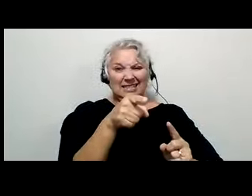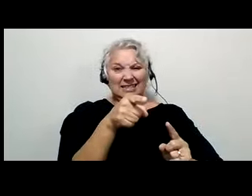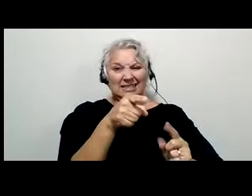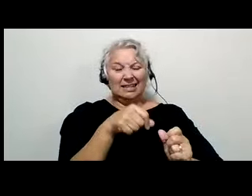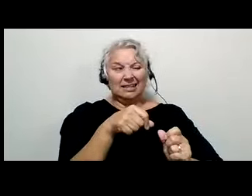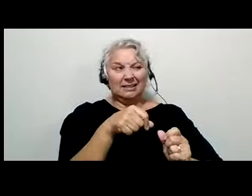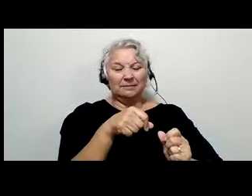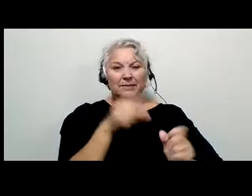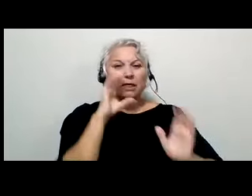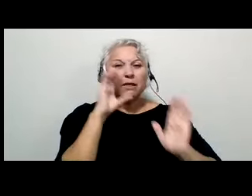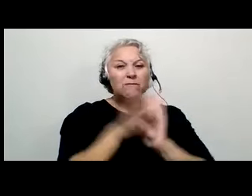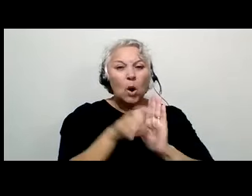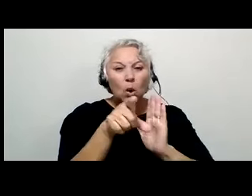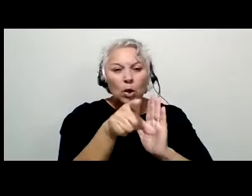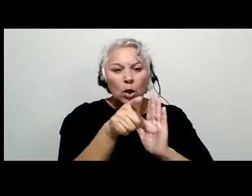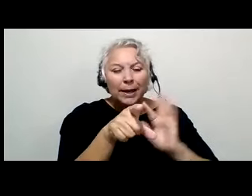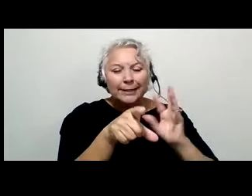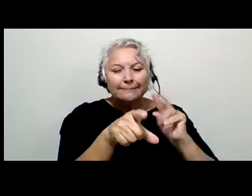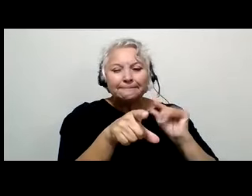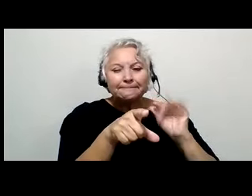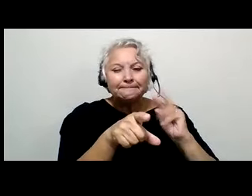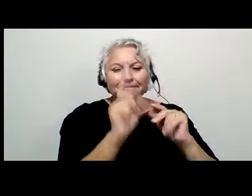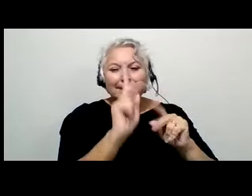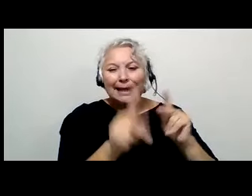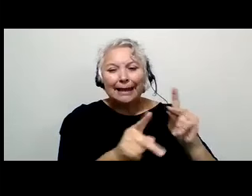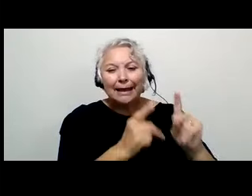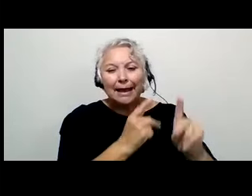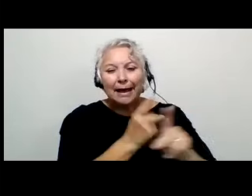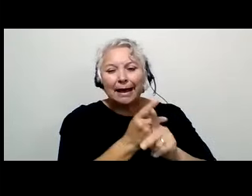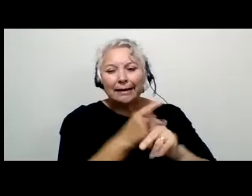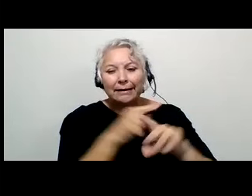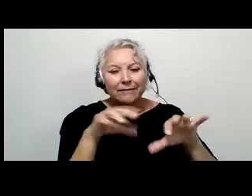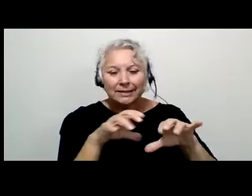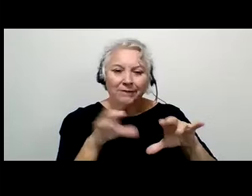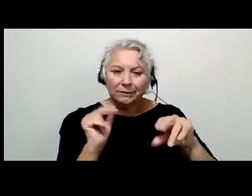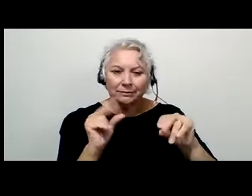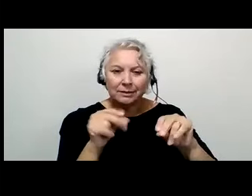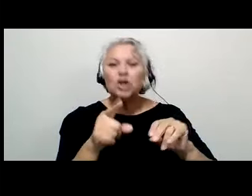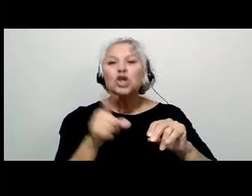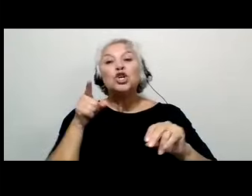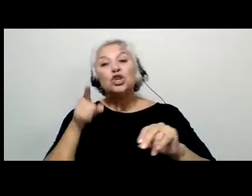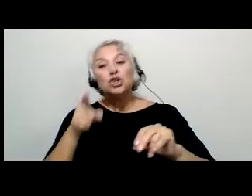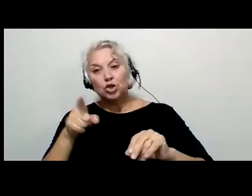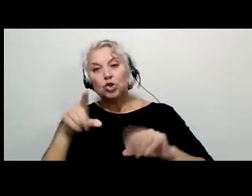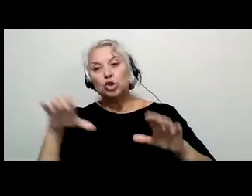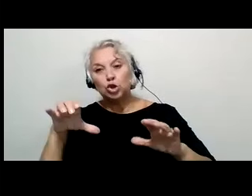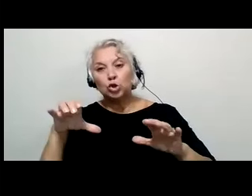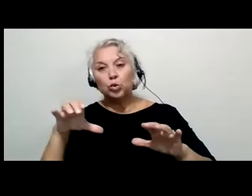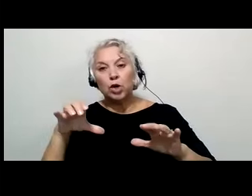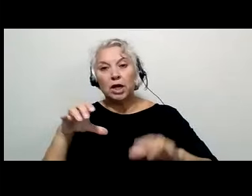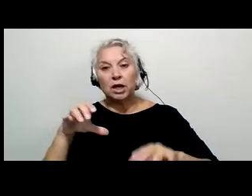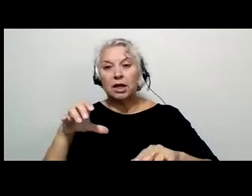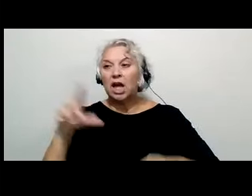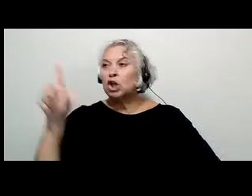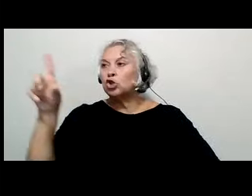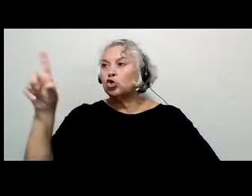photo type of activity, you're actually doing the dragging with the